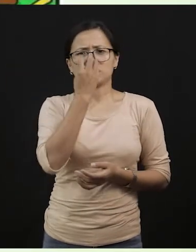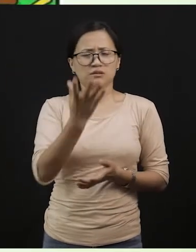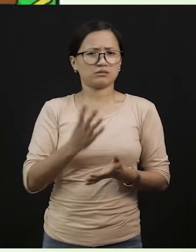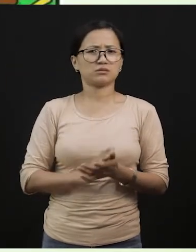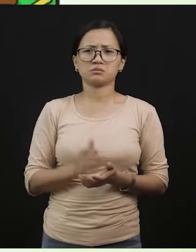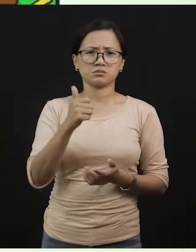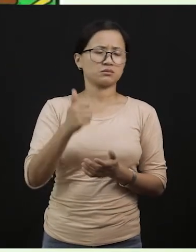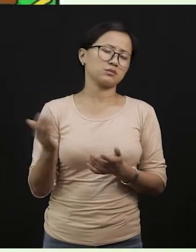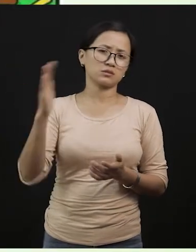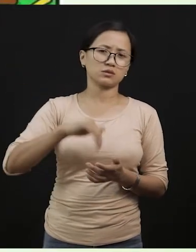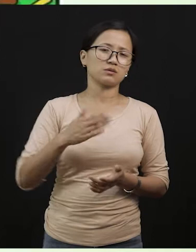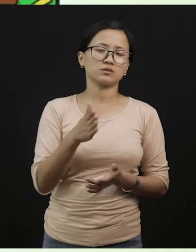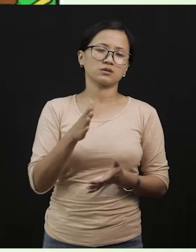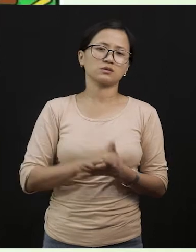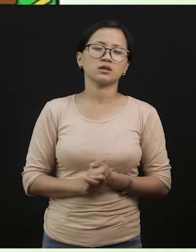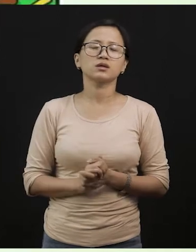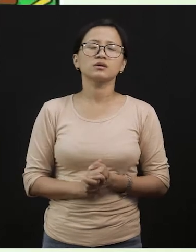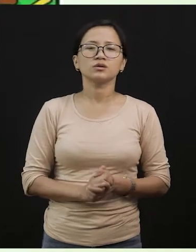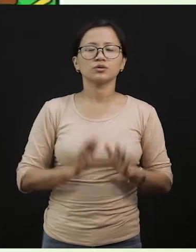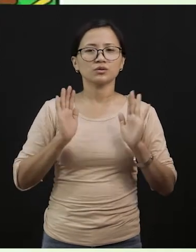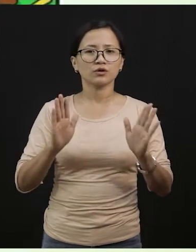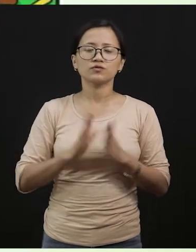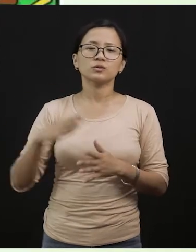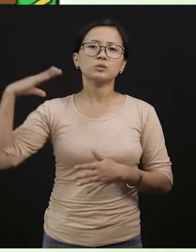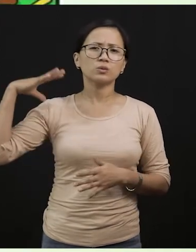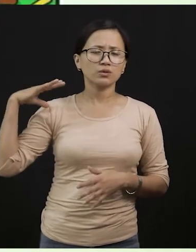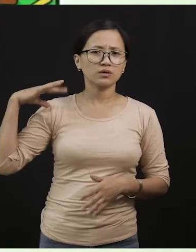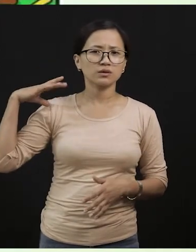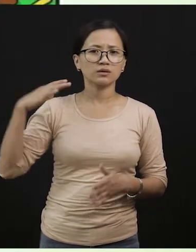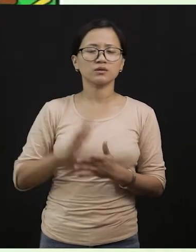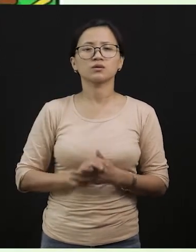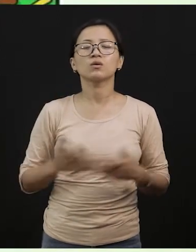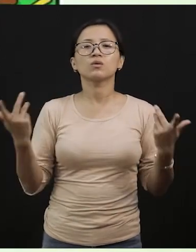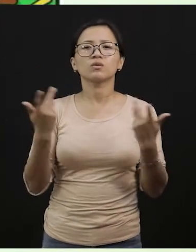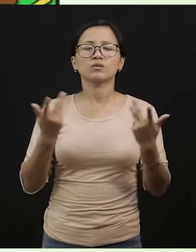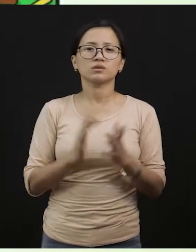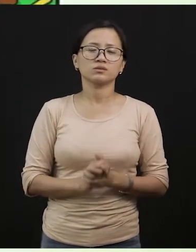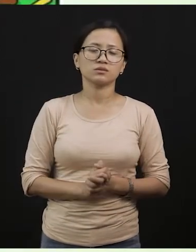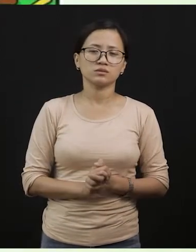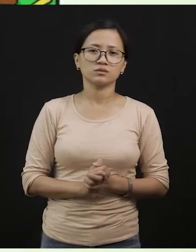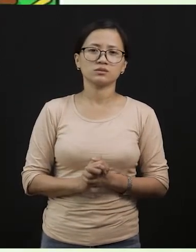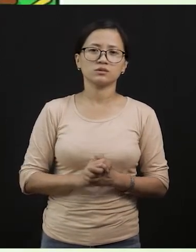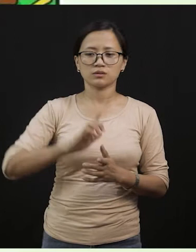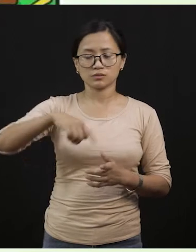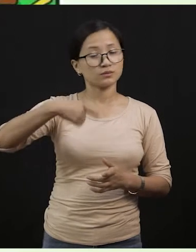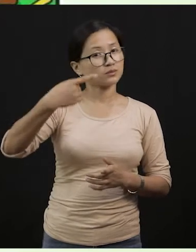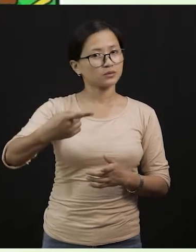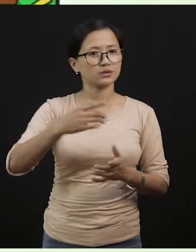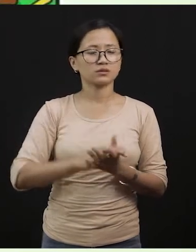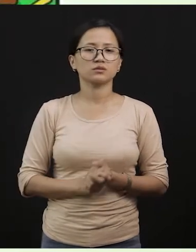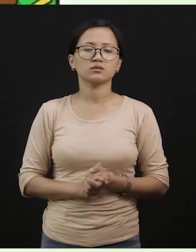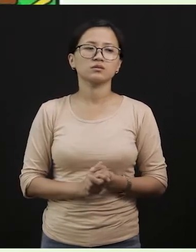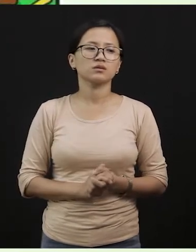be patient. You have to wait, okay? You have to wait for what will happen next. We also see a girl here